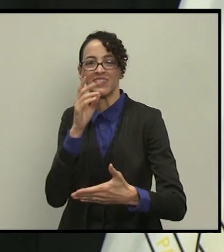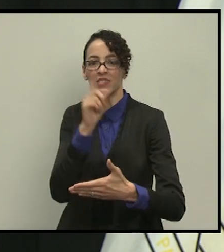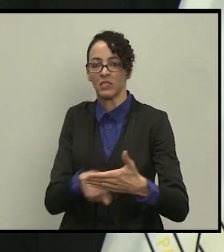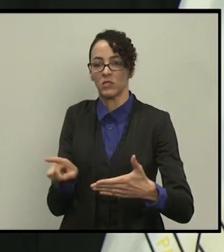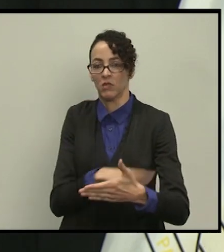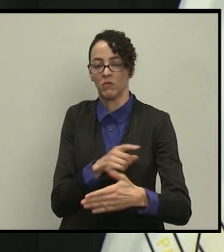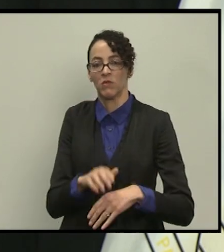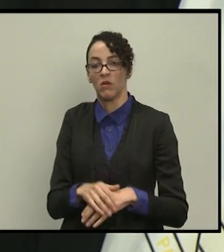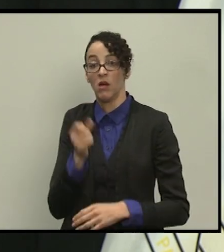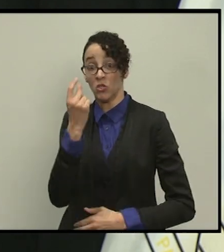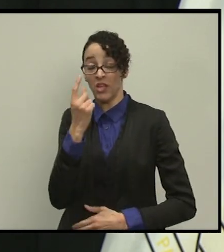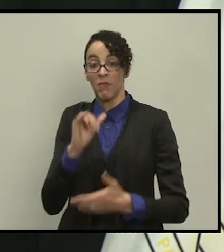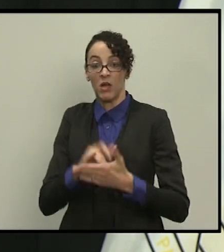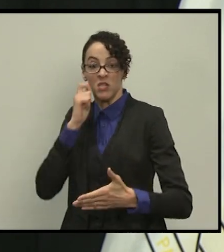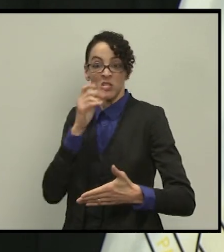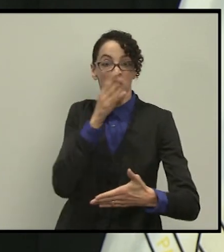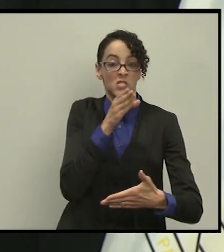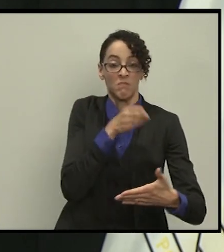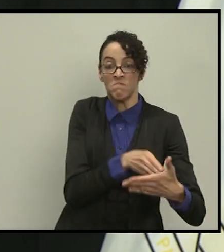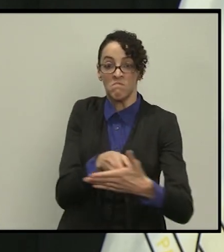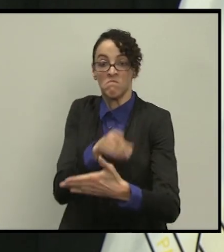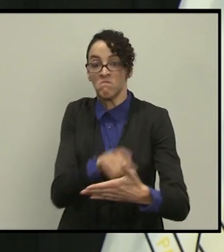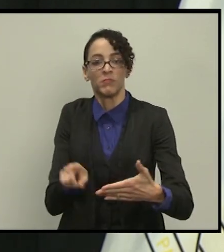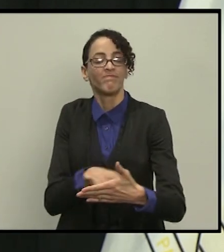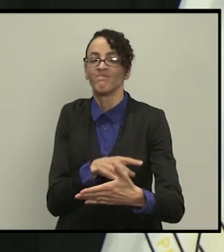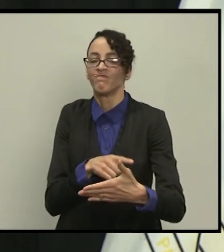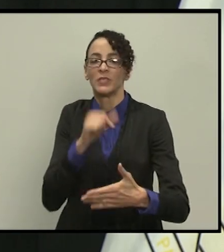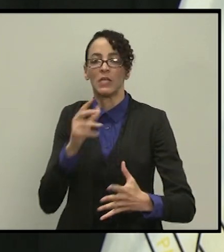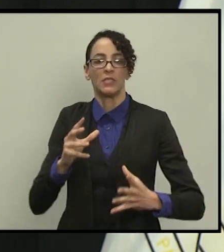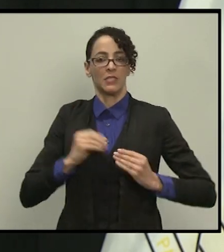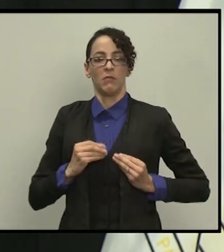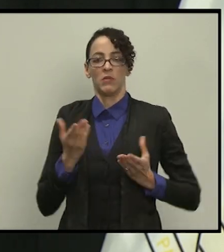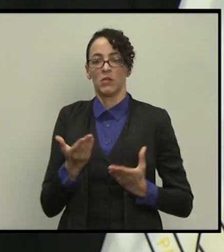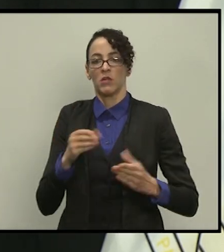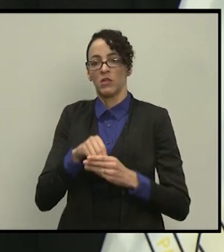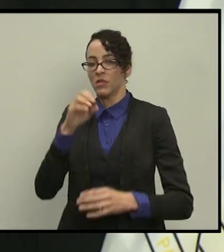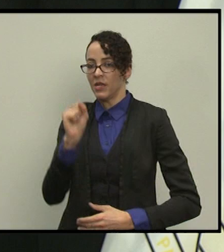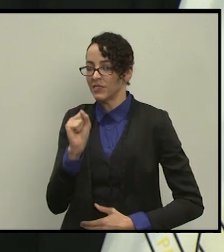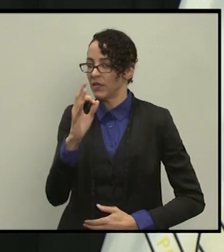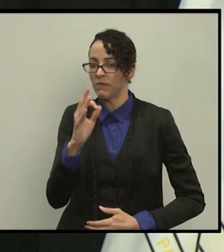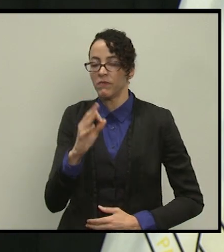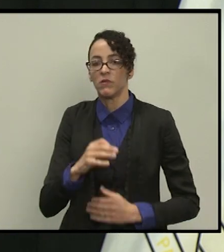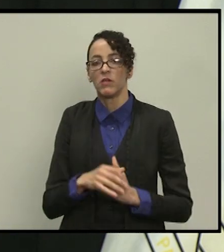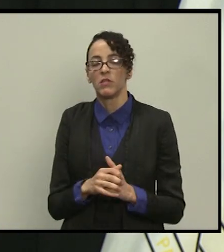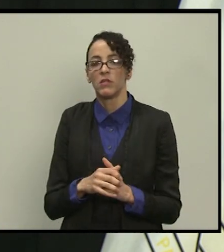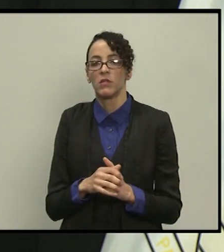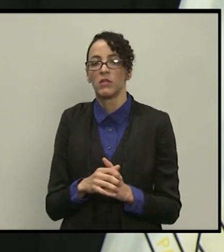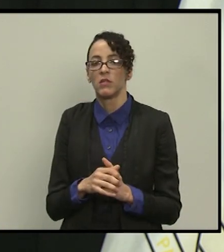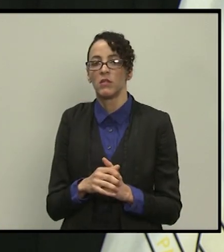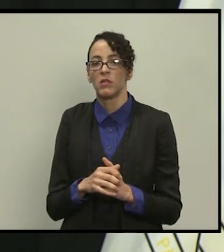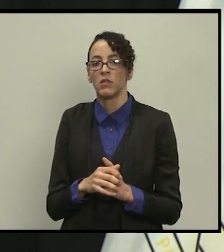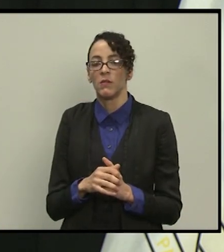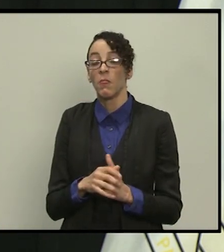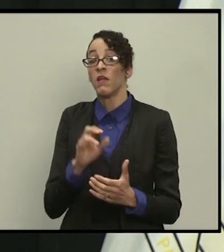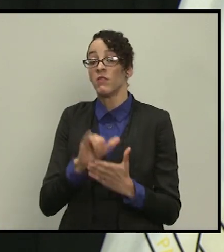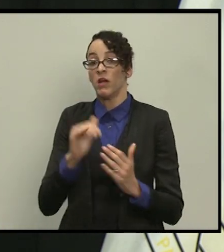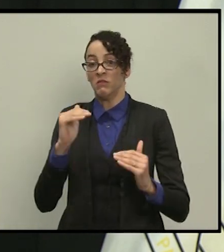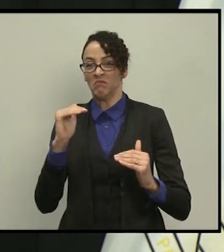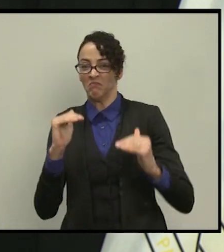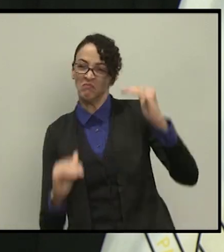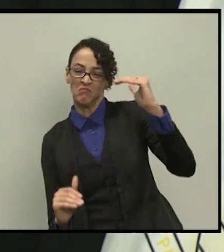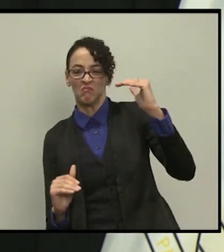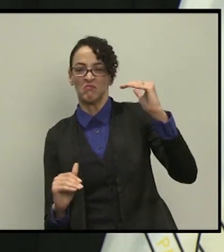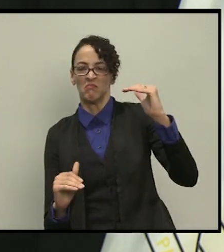Francisco. And in fact, as we look at the data, as we look at the inequities as it relates to